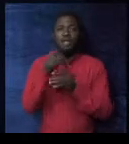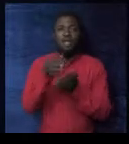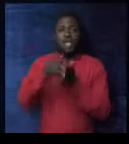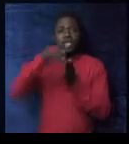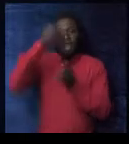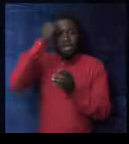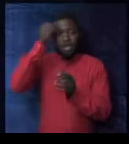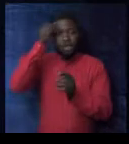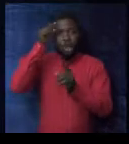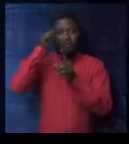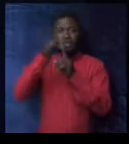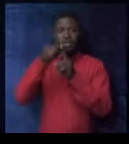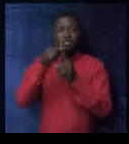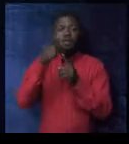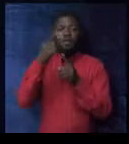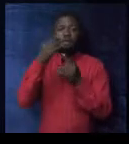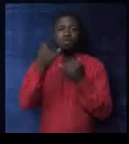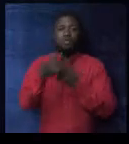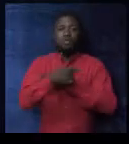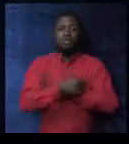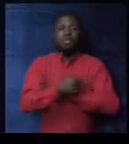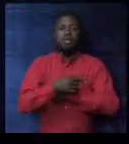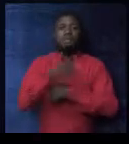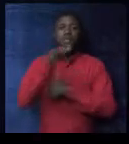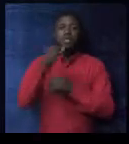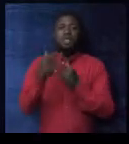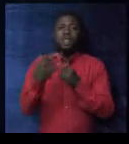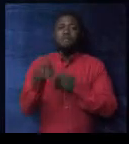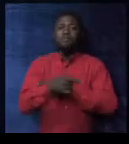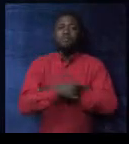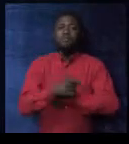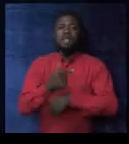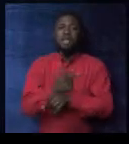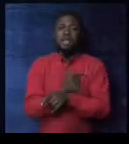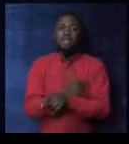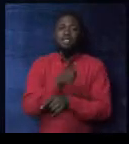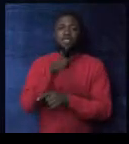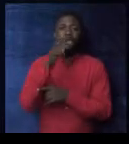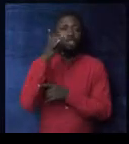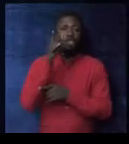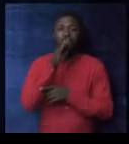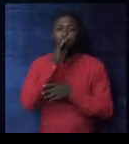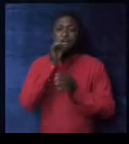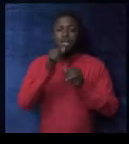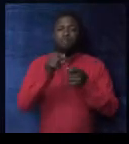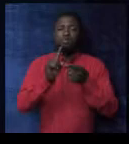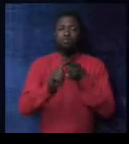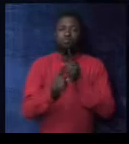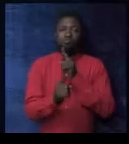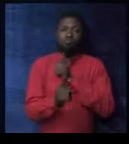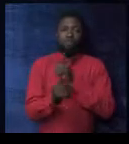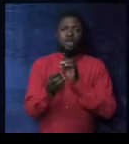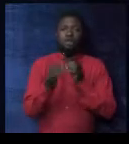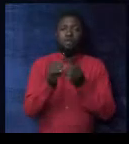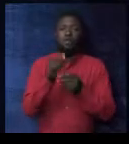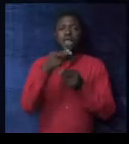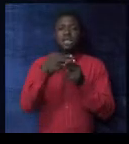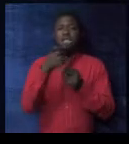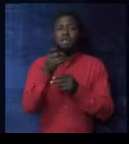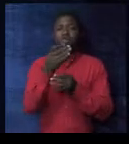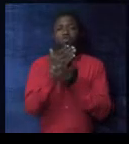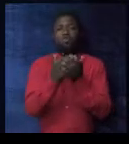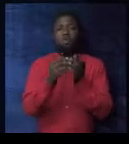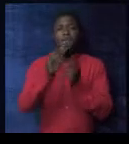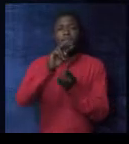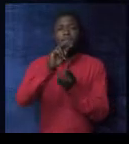learning objectives for today. By the end of today's lesson, you should be able to, 1,